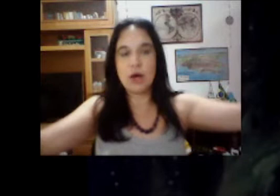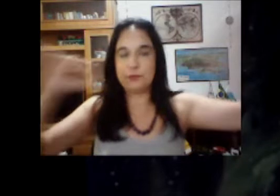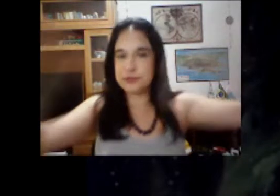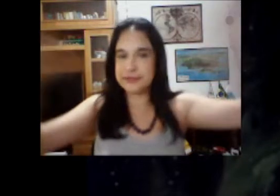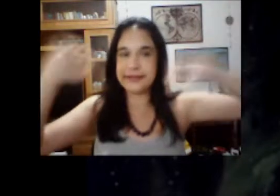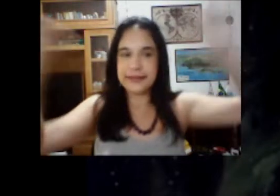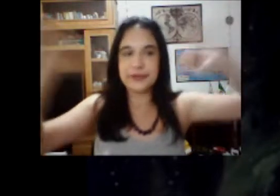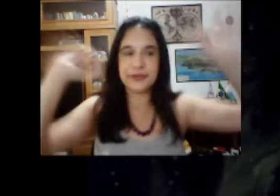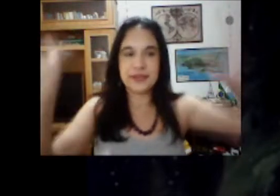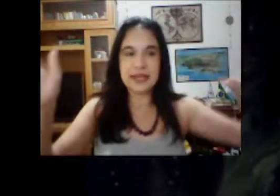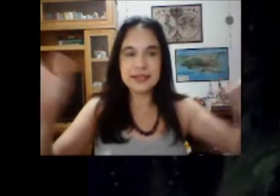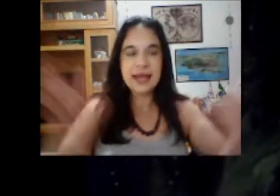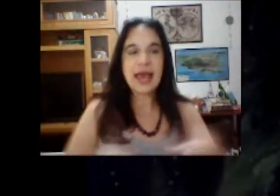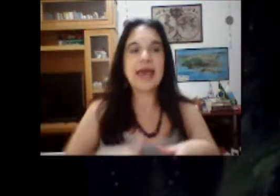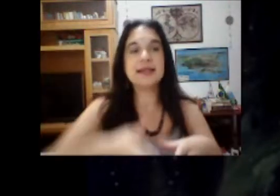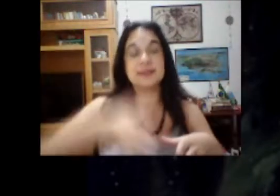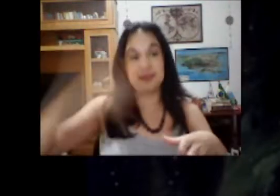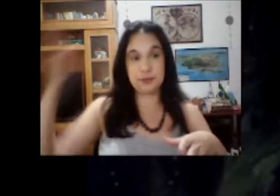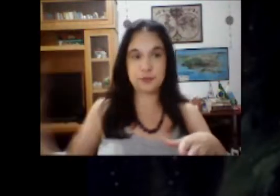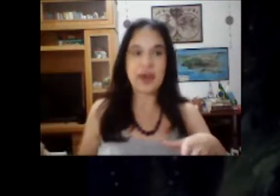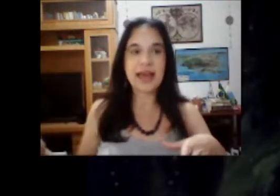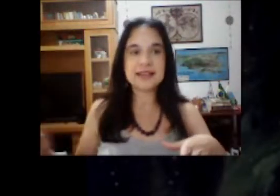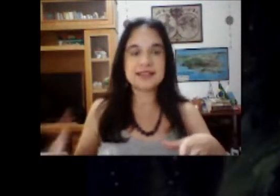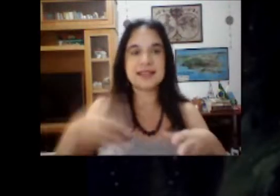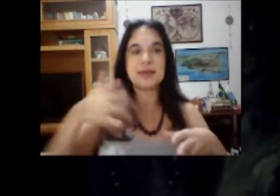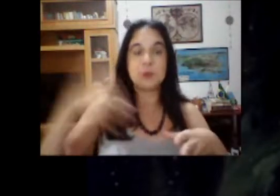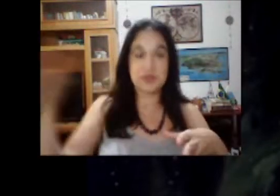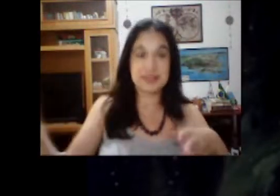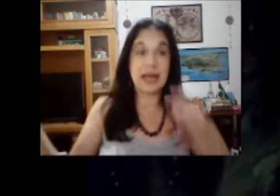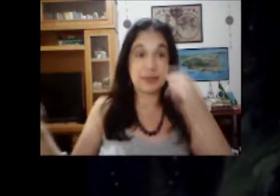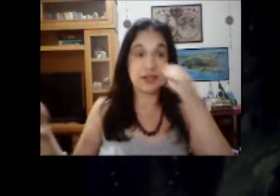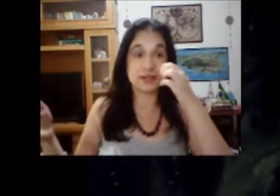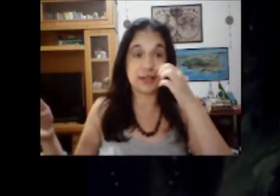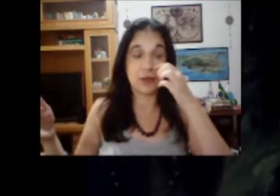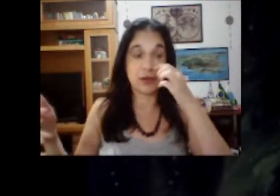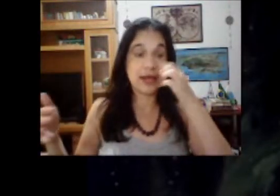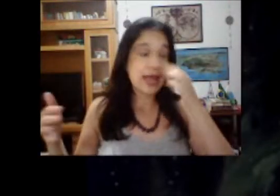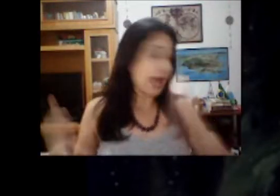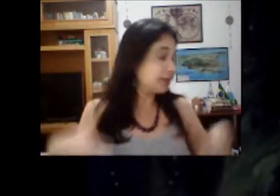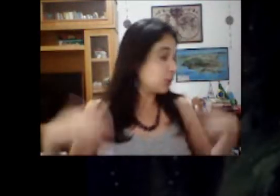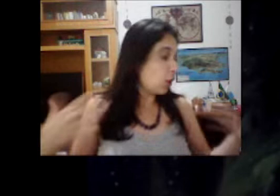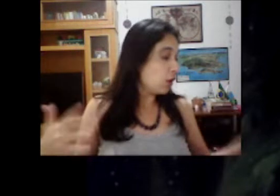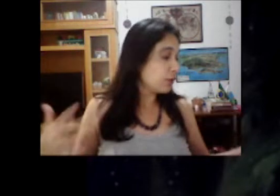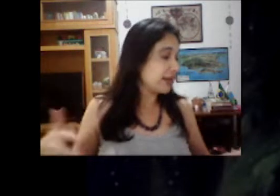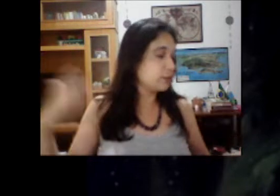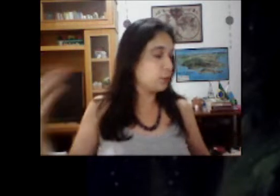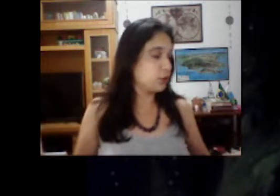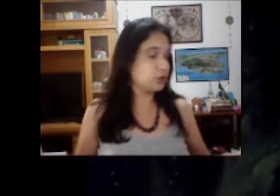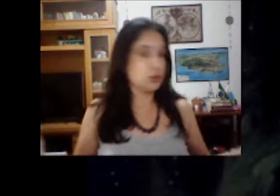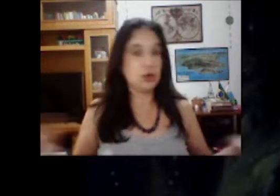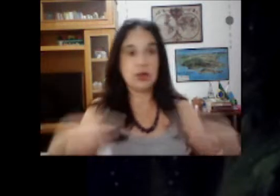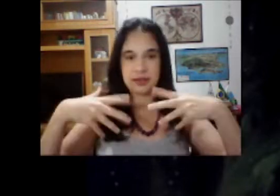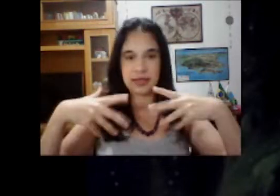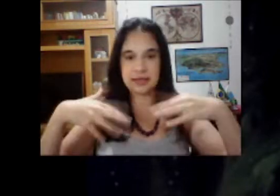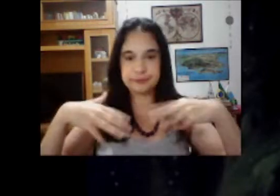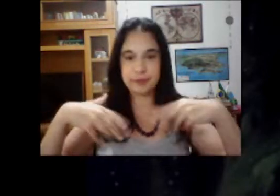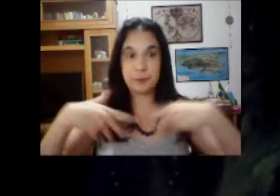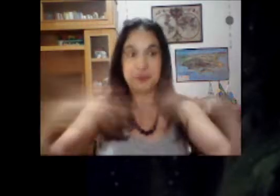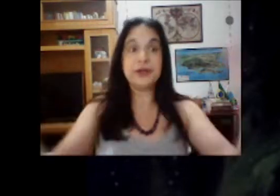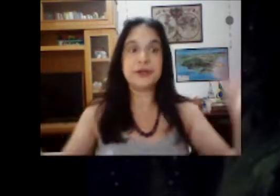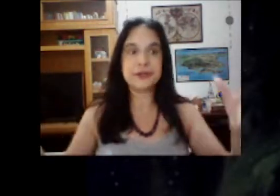biting off the ear thing. And the fact is that with time, it got sour. And already in Portugal,